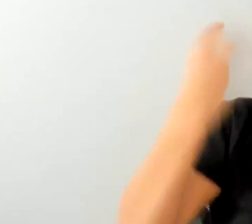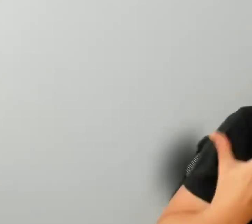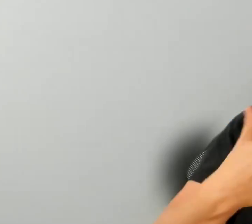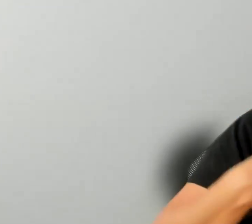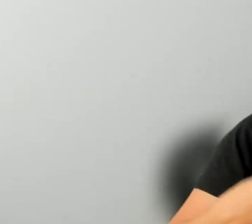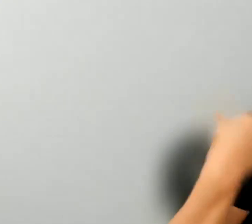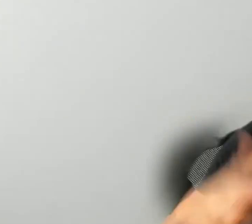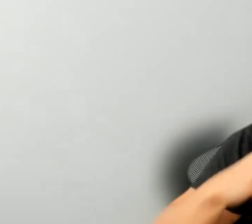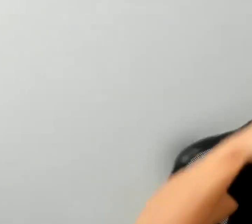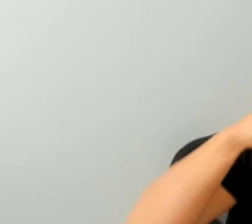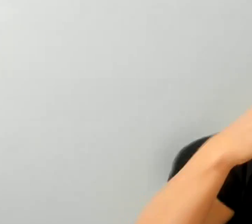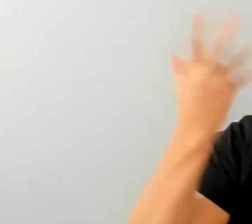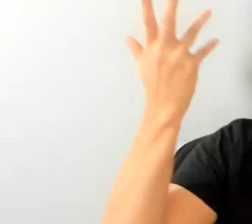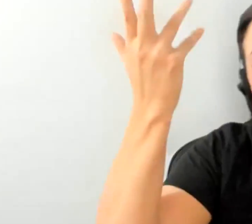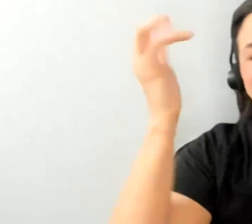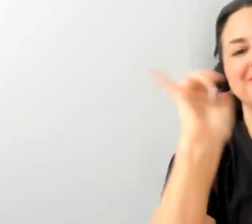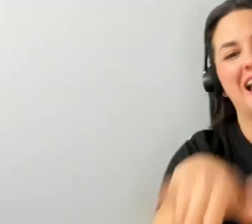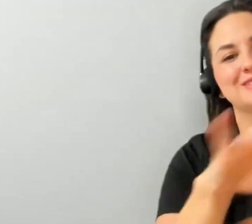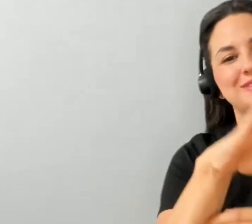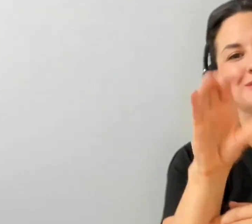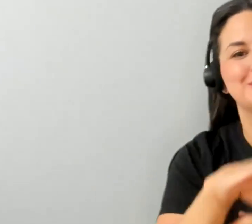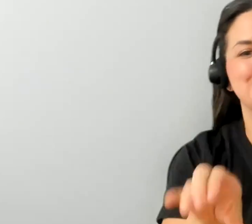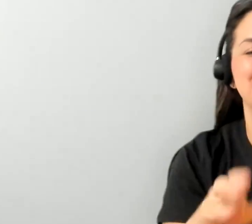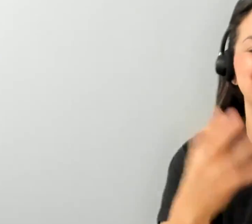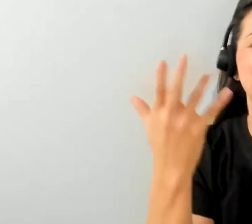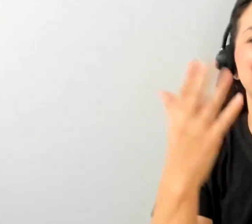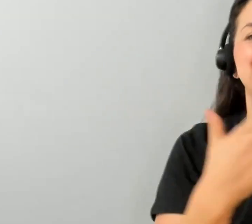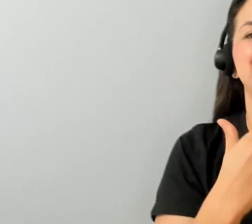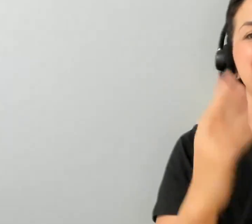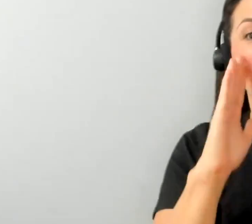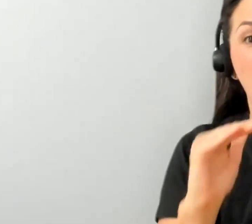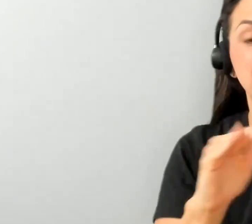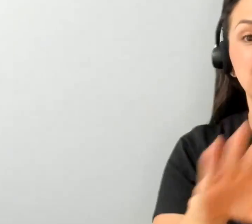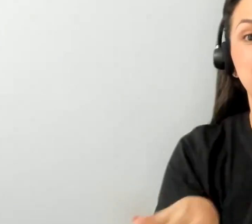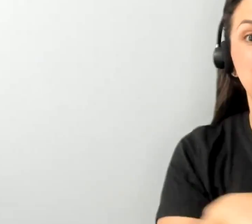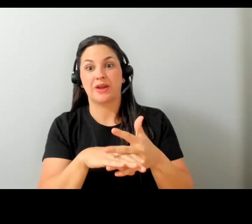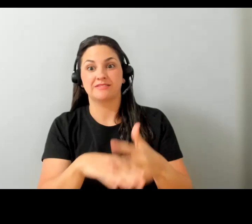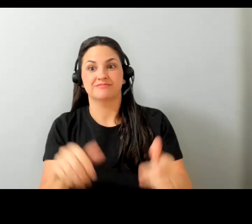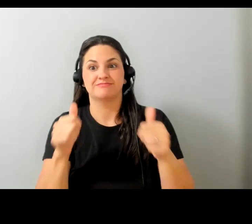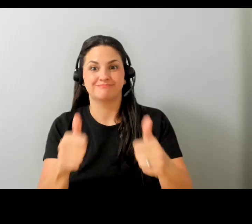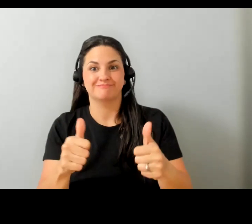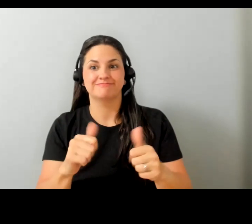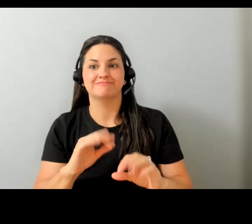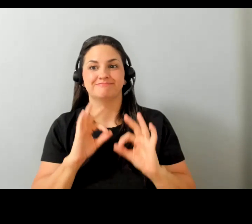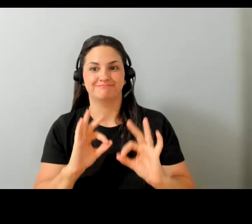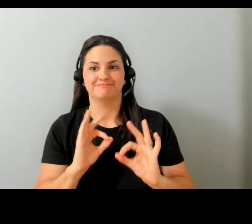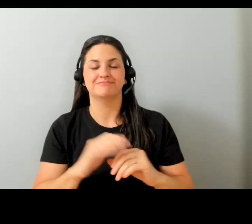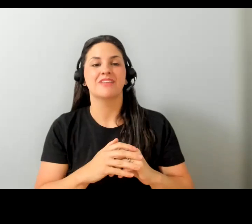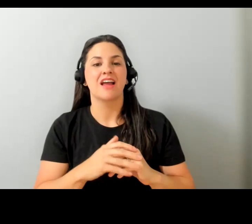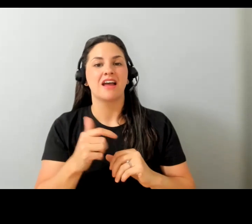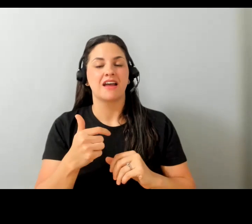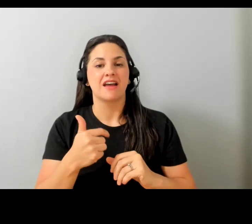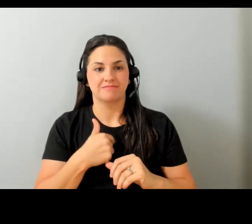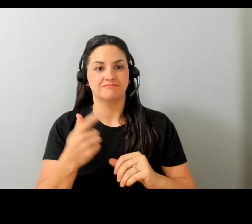the way of zoom these days so we hope you had a great break i am going to actually be